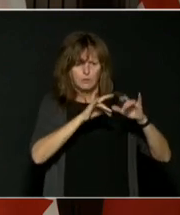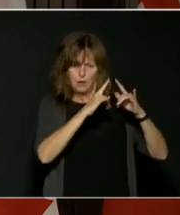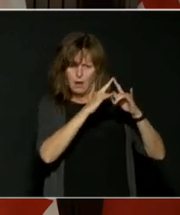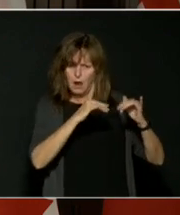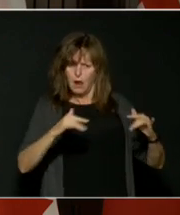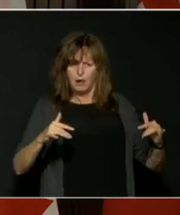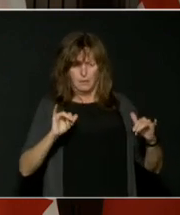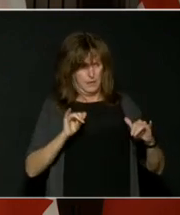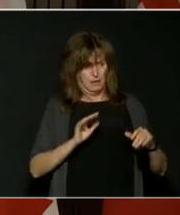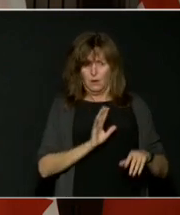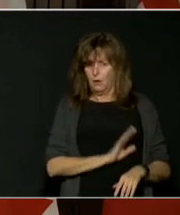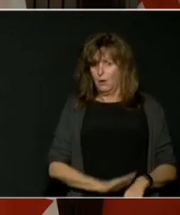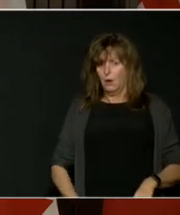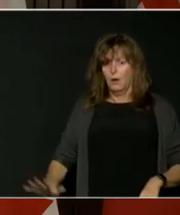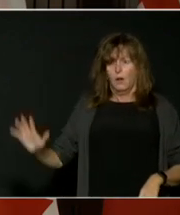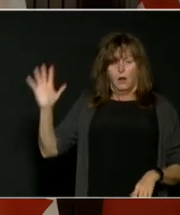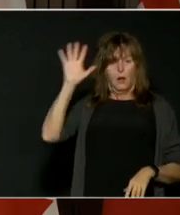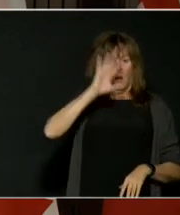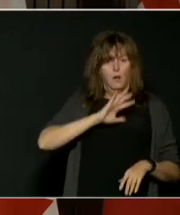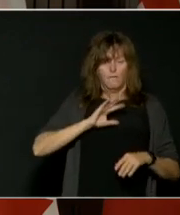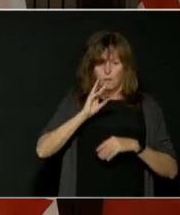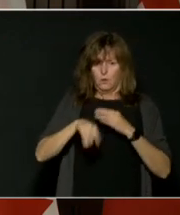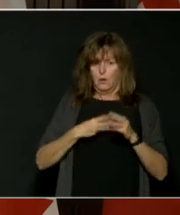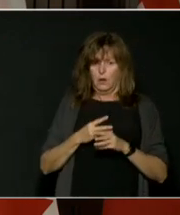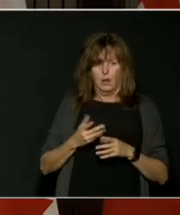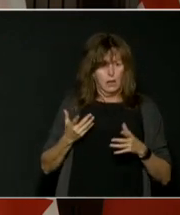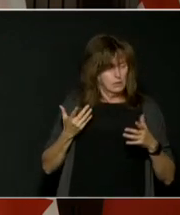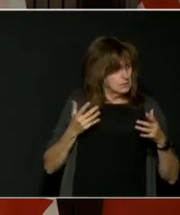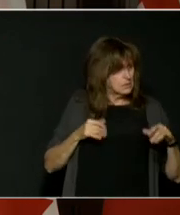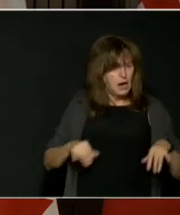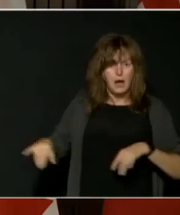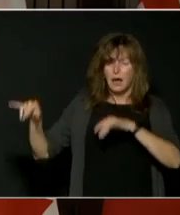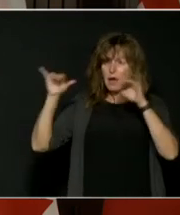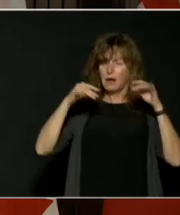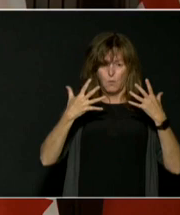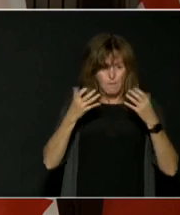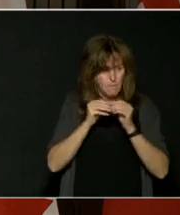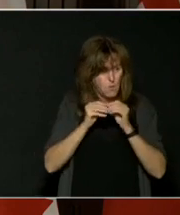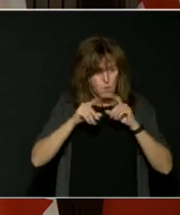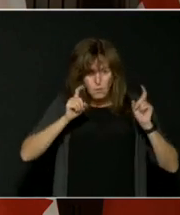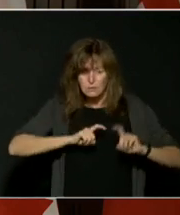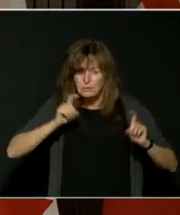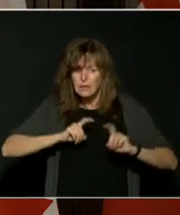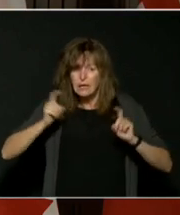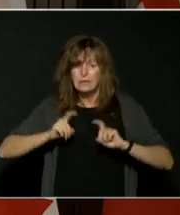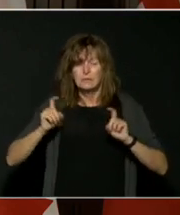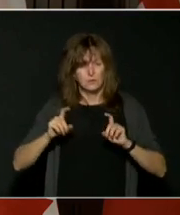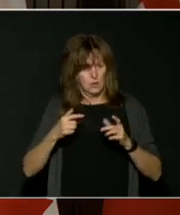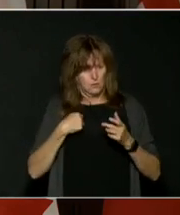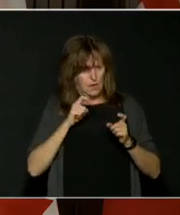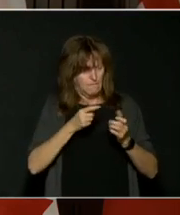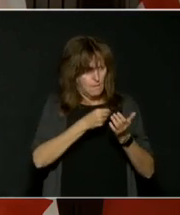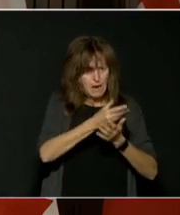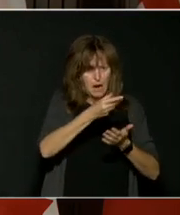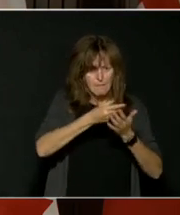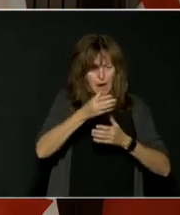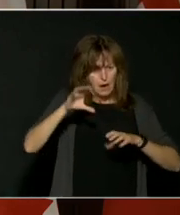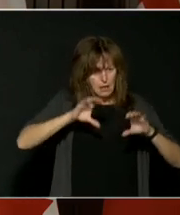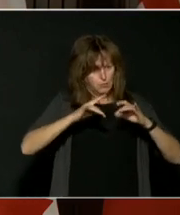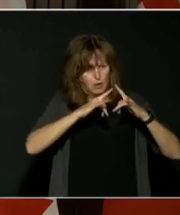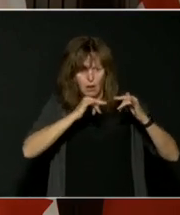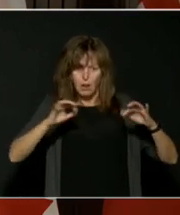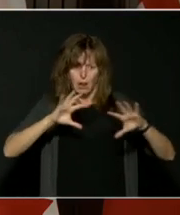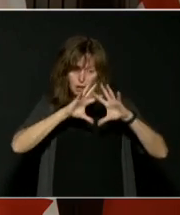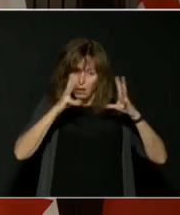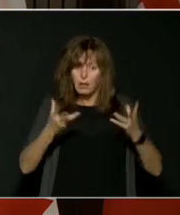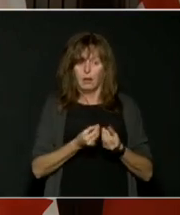world, everyone is bringing on more testing capacity. So global supply chain remains a challenge for us, but that can be a rate limiter for